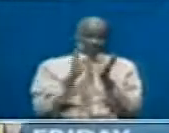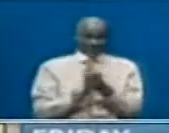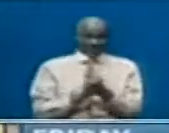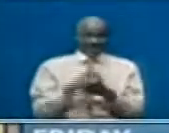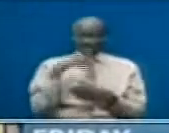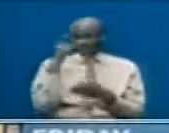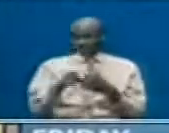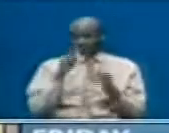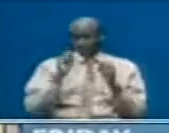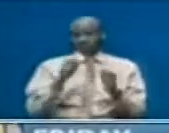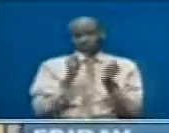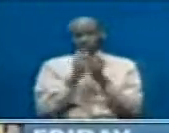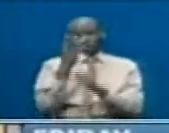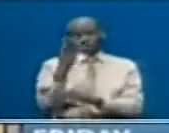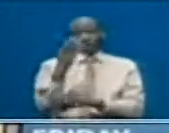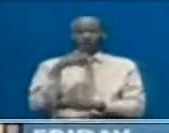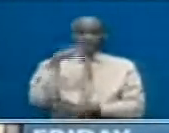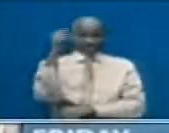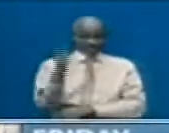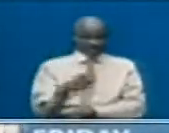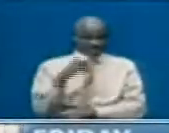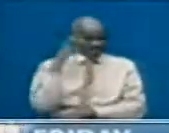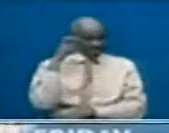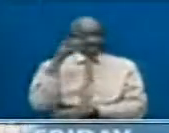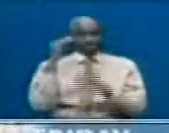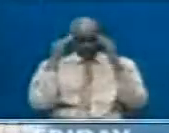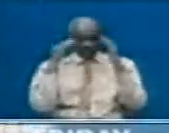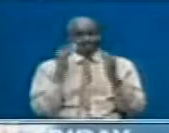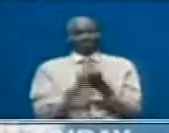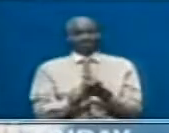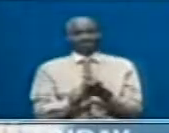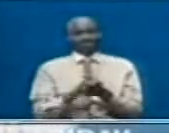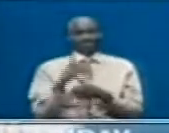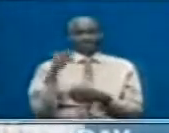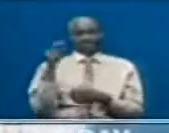is set for hearing on 14th of next month. Charles Gitonga, KTN.